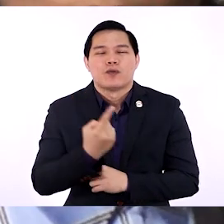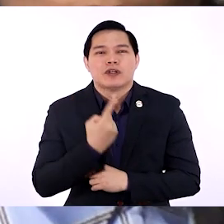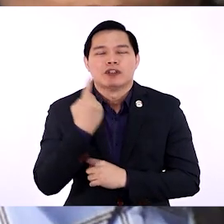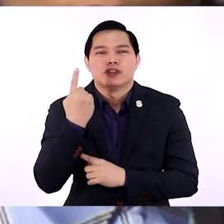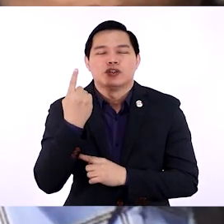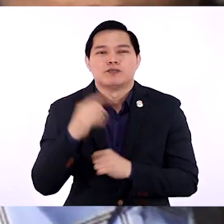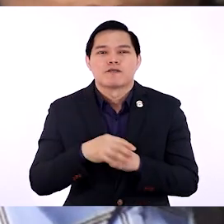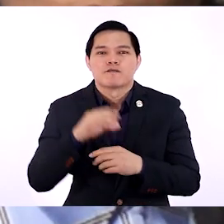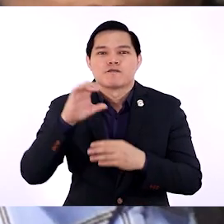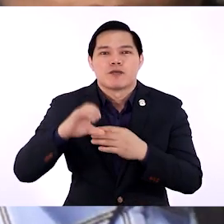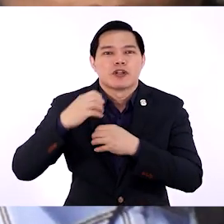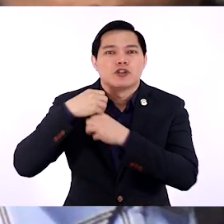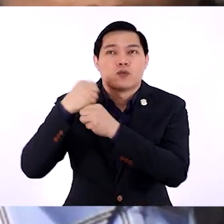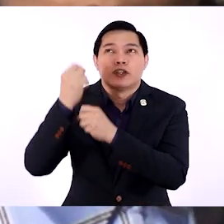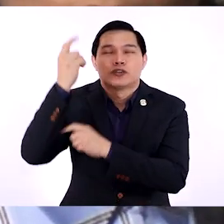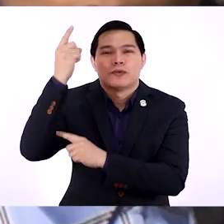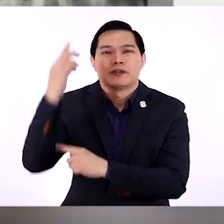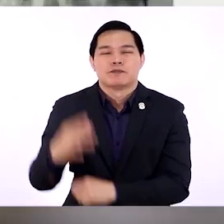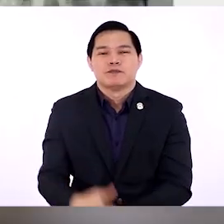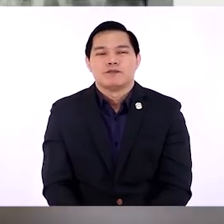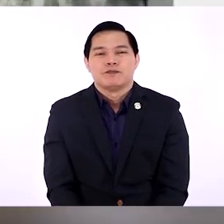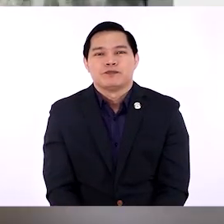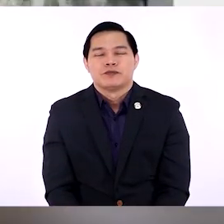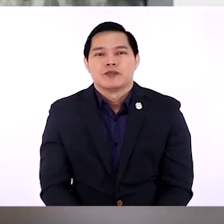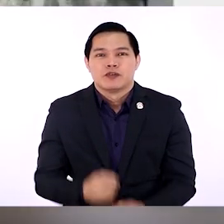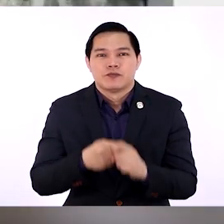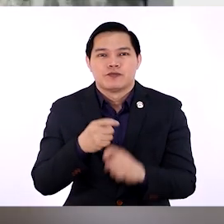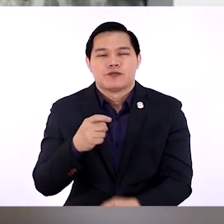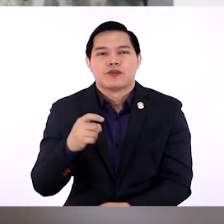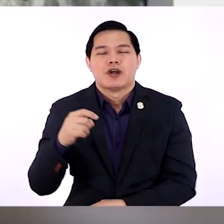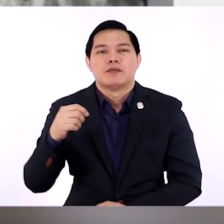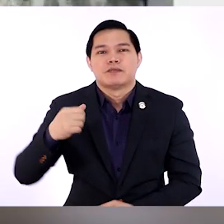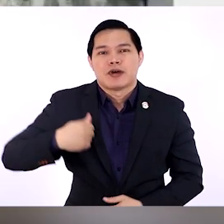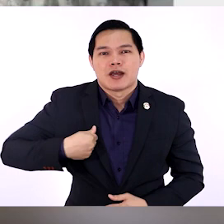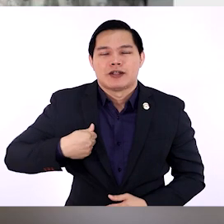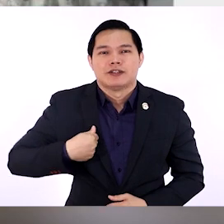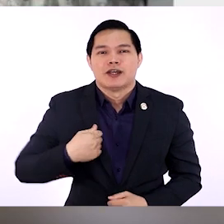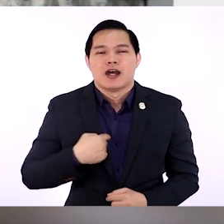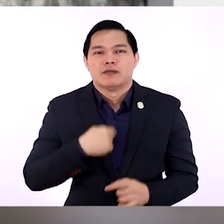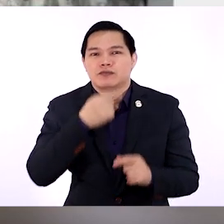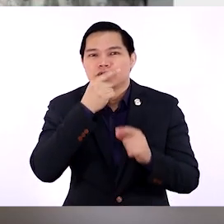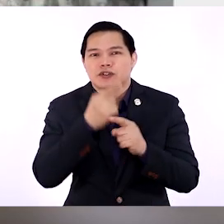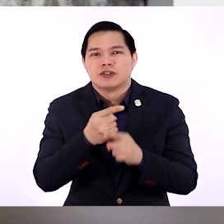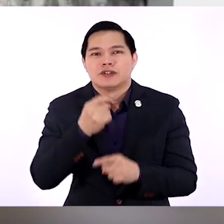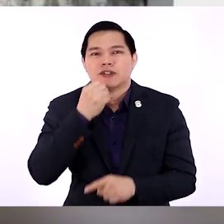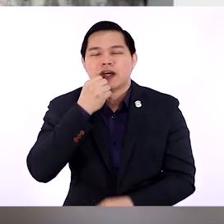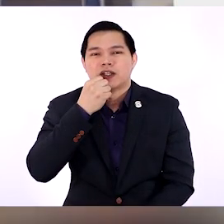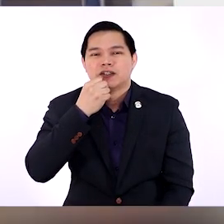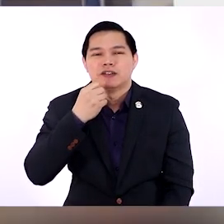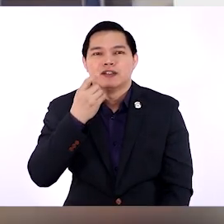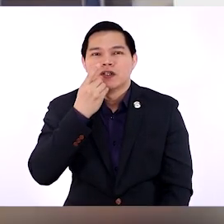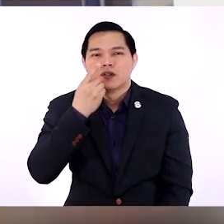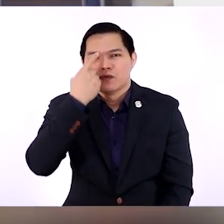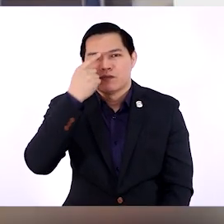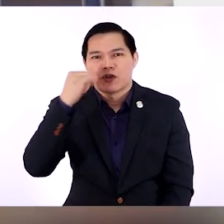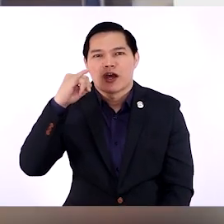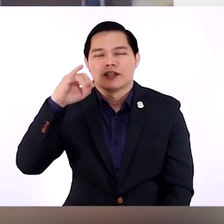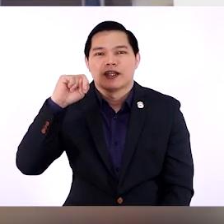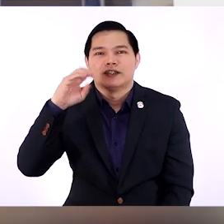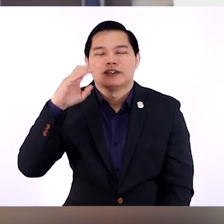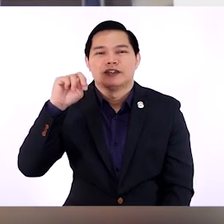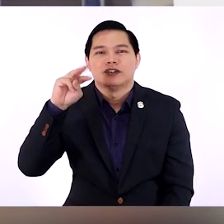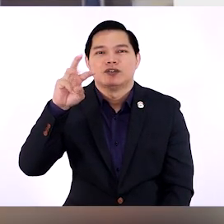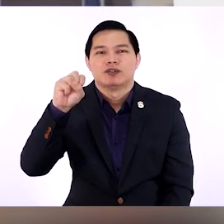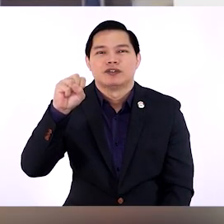and complete trust in our Almighty God. From Calgary, Alberta, Canada, I'm Sister Zandria de Guzman for the Iglesia